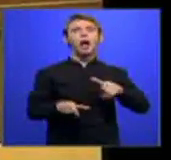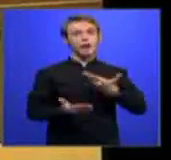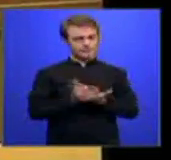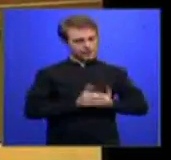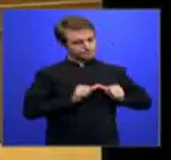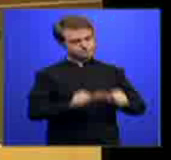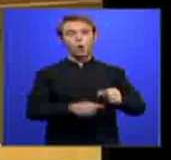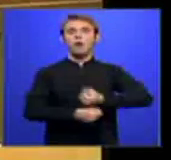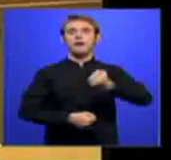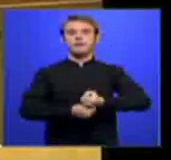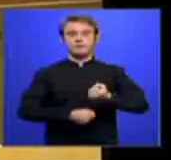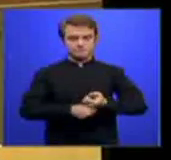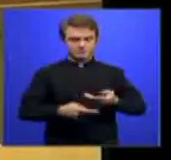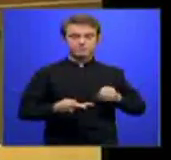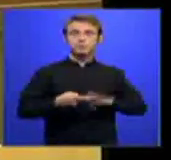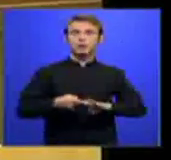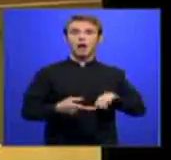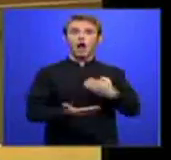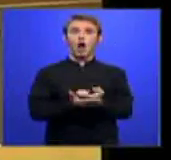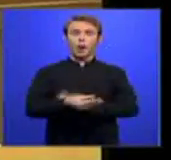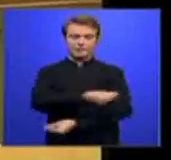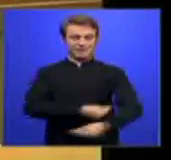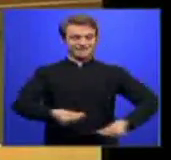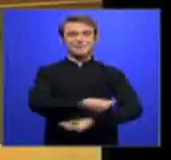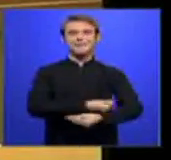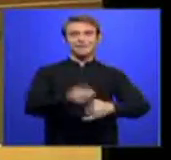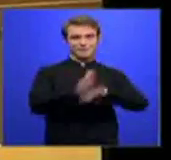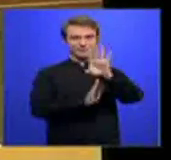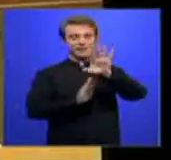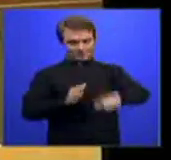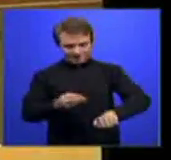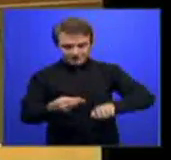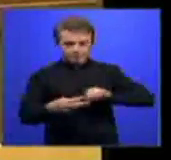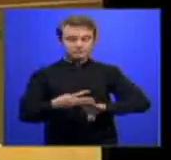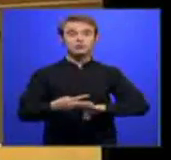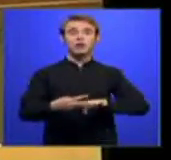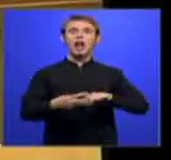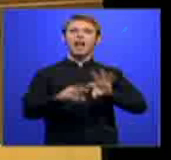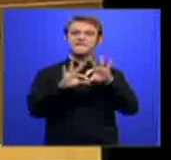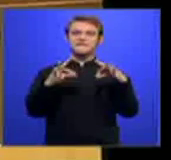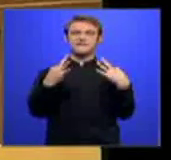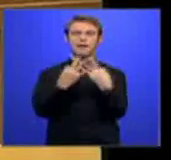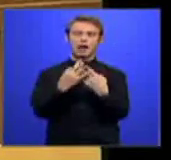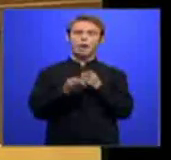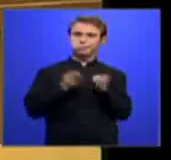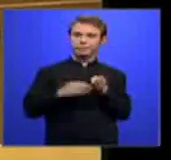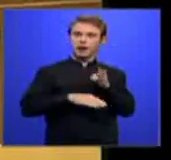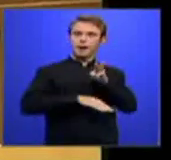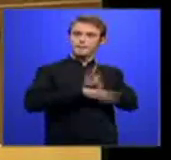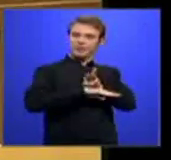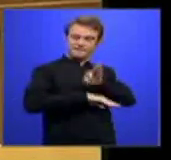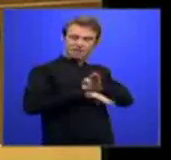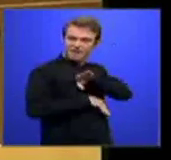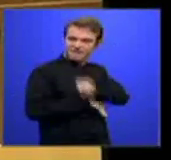socially. The family structure is increasingly stable, and parents have